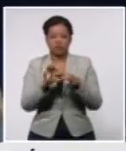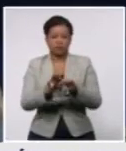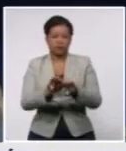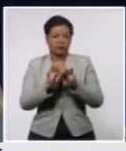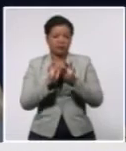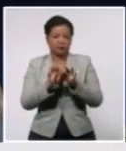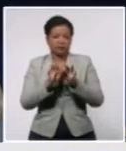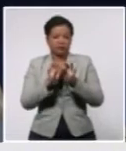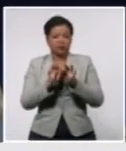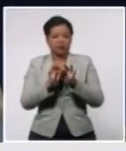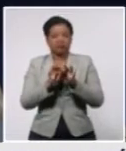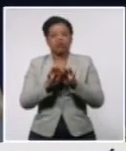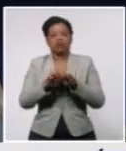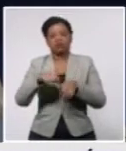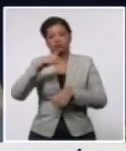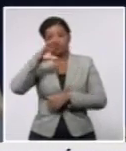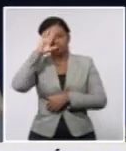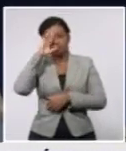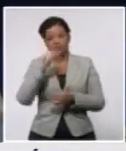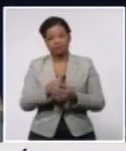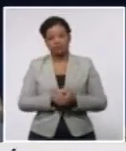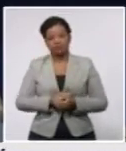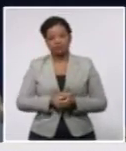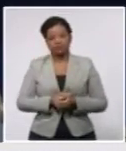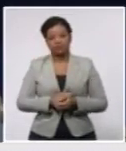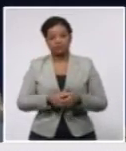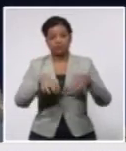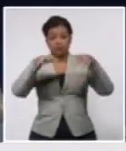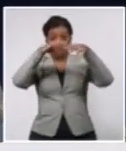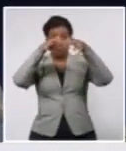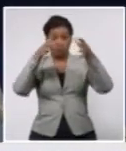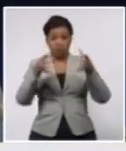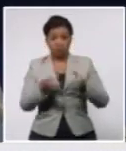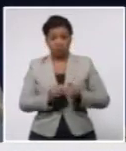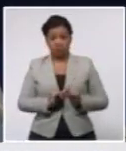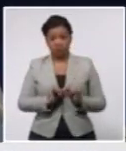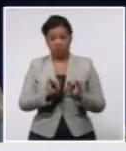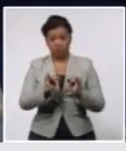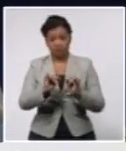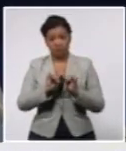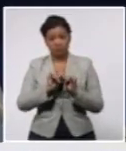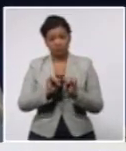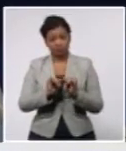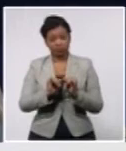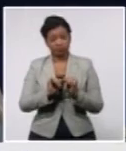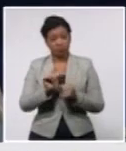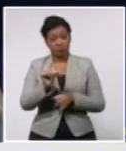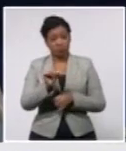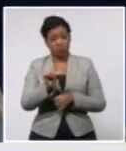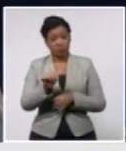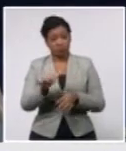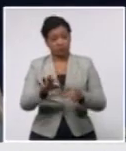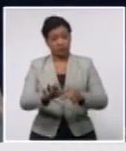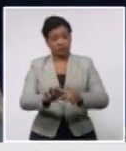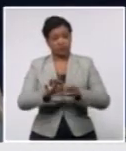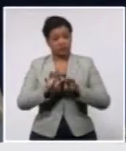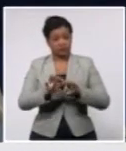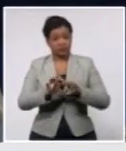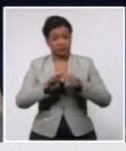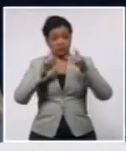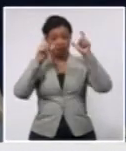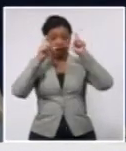The world continues with its alarming trend. This morning we saw the situation in Brazil.